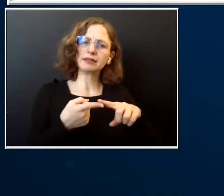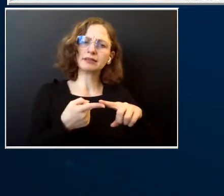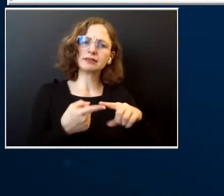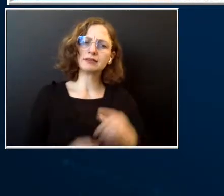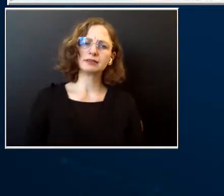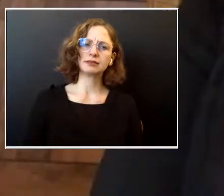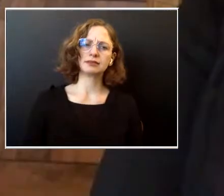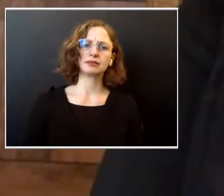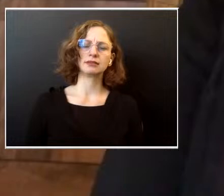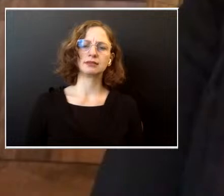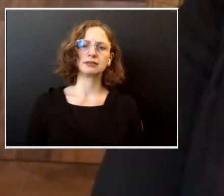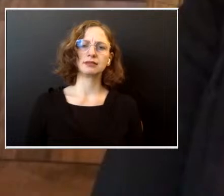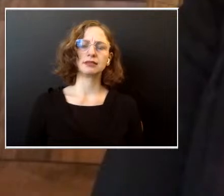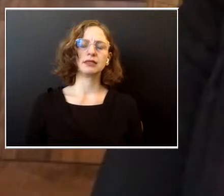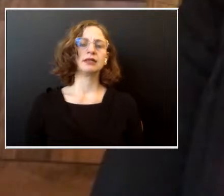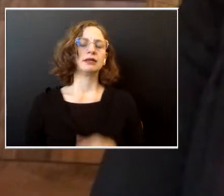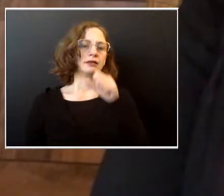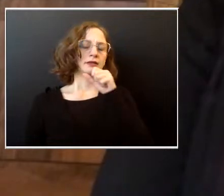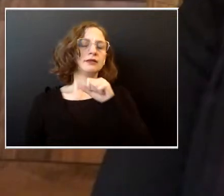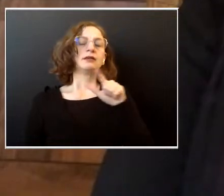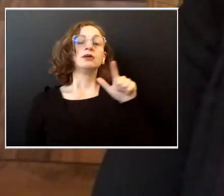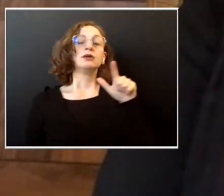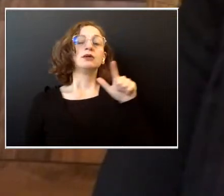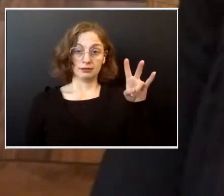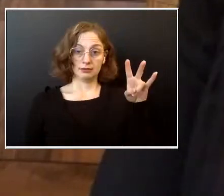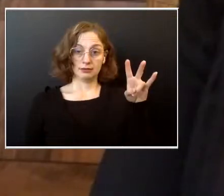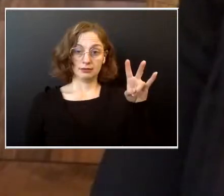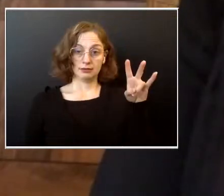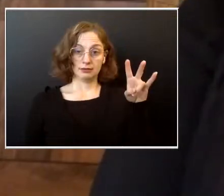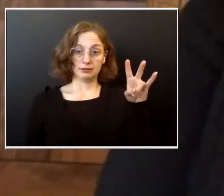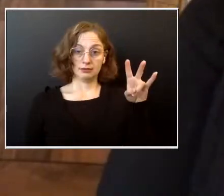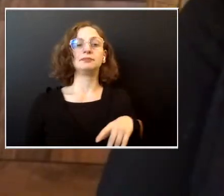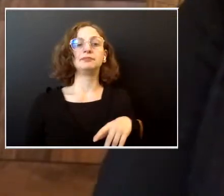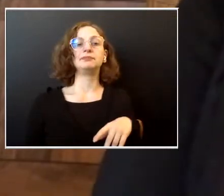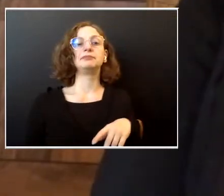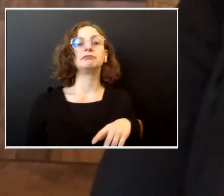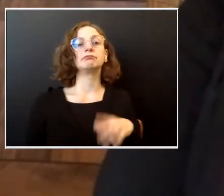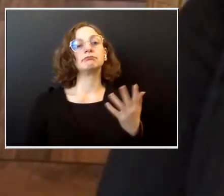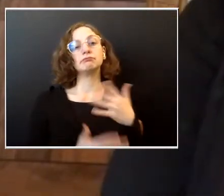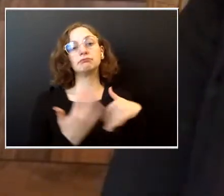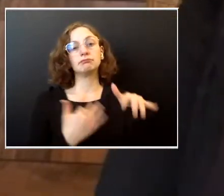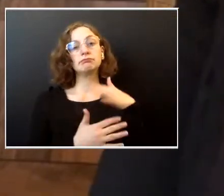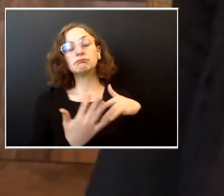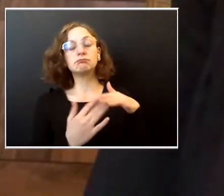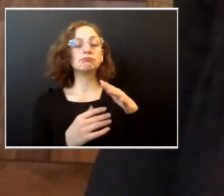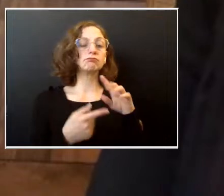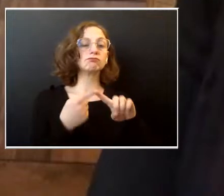was 27. I was hanging out with some friends. We were playing cards.